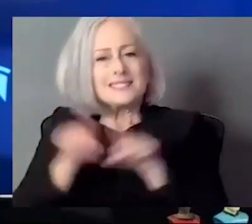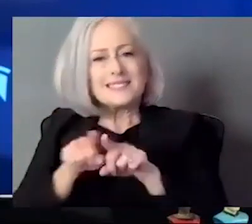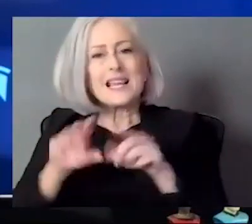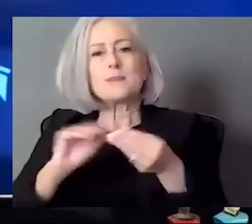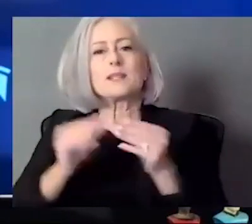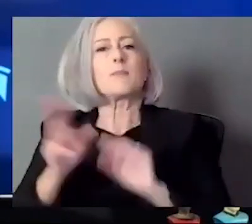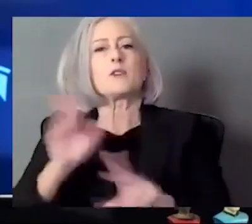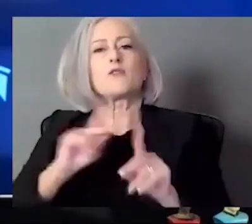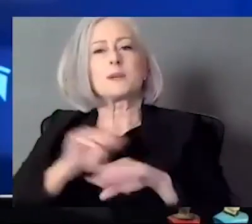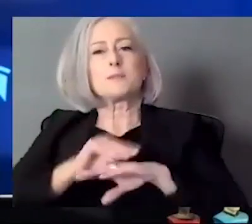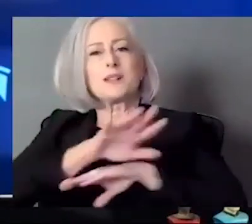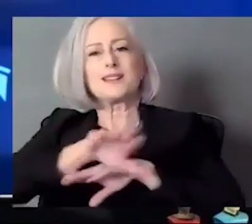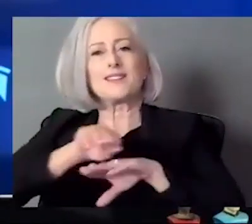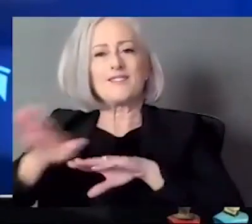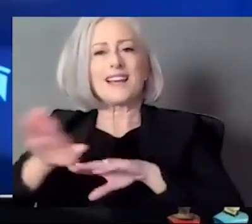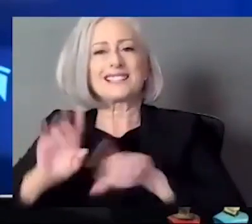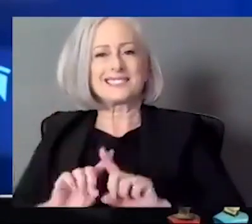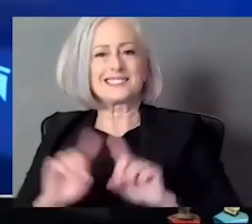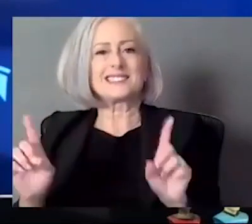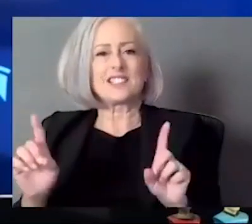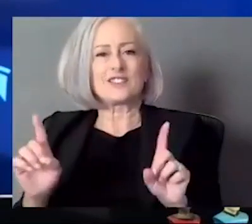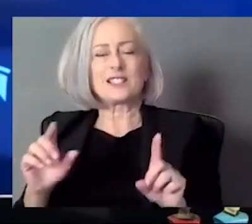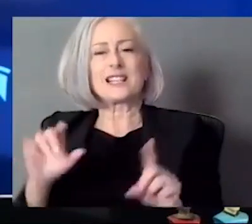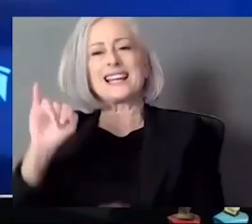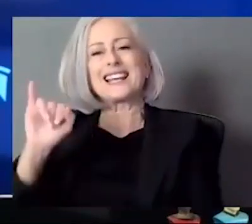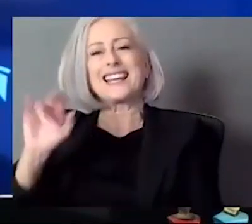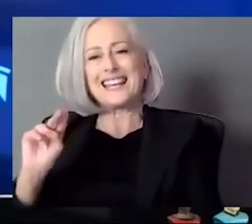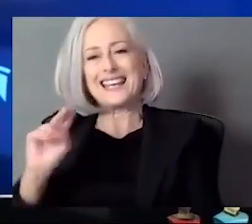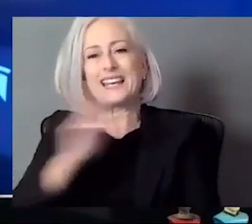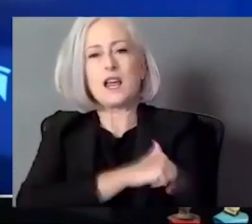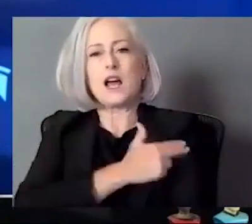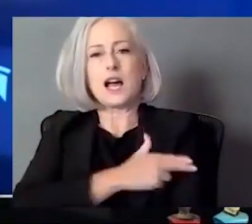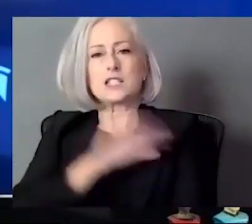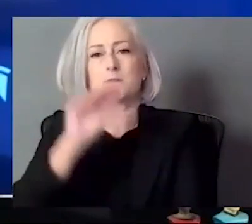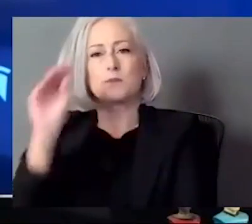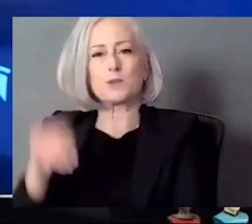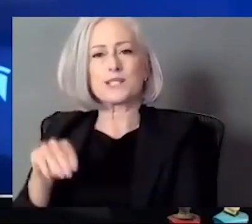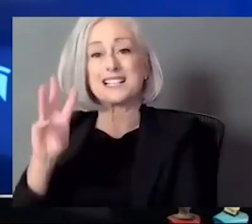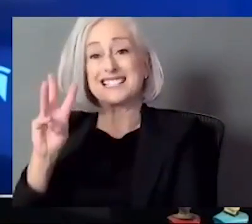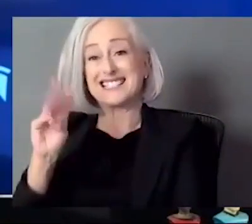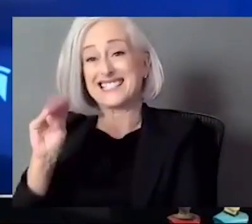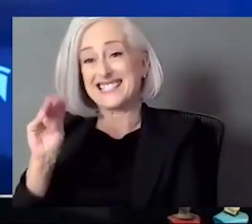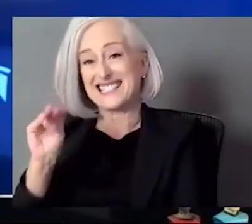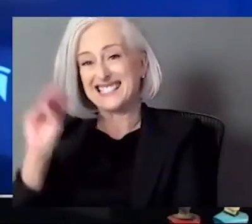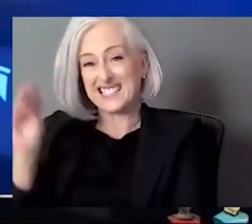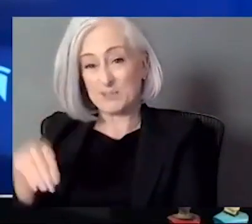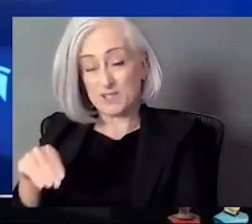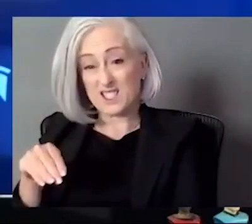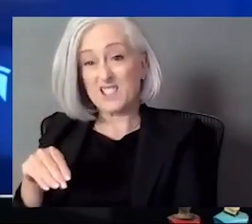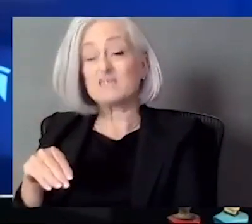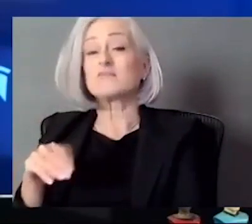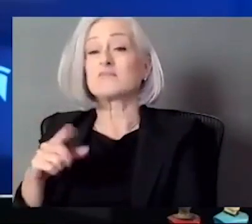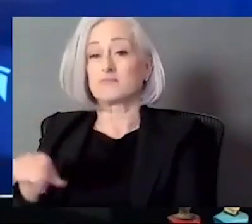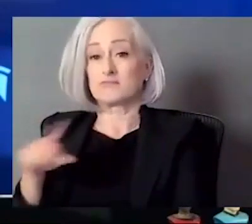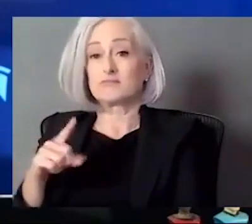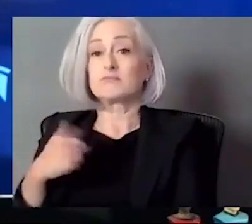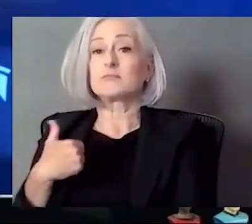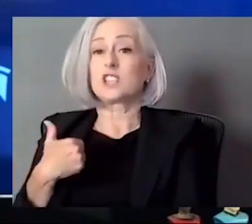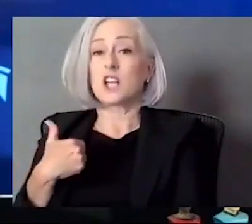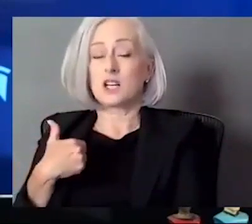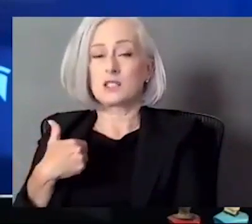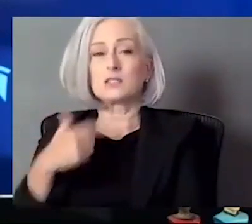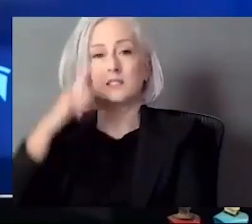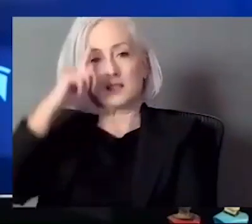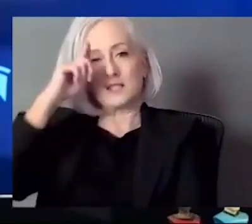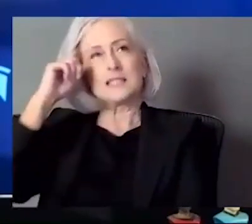was about 60%. And so, and it was all young, and so AIDS. I